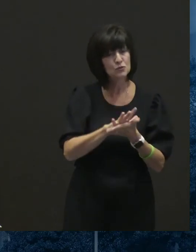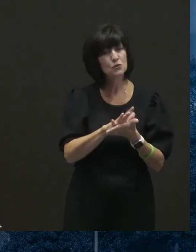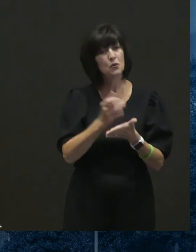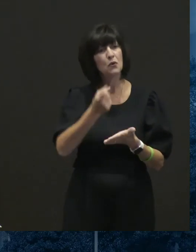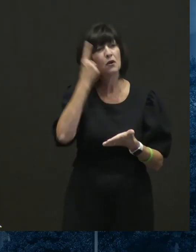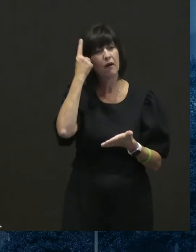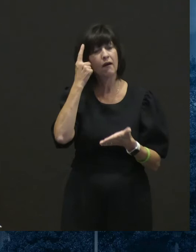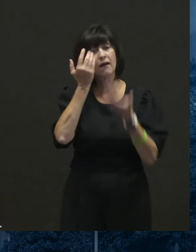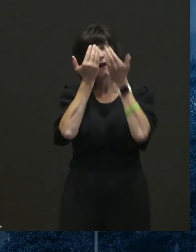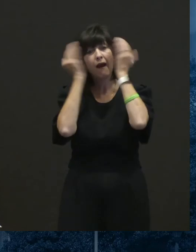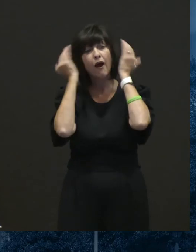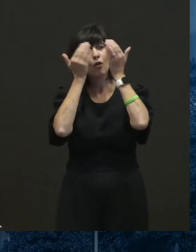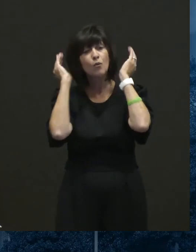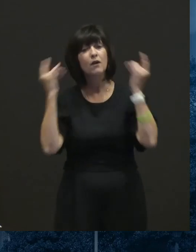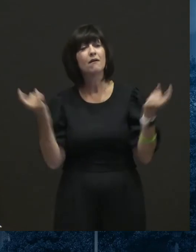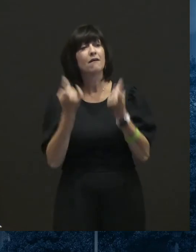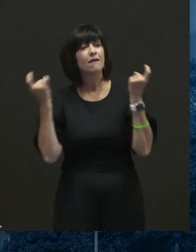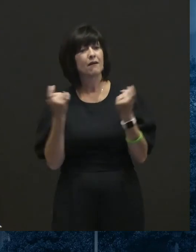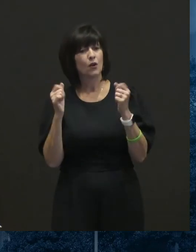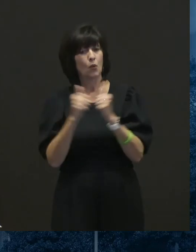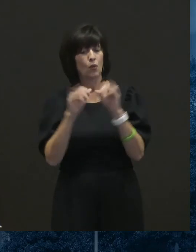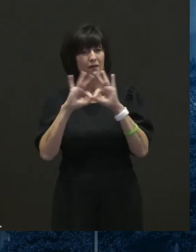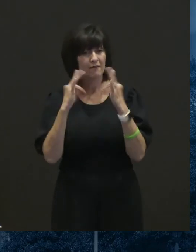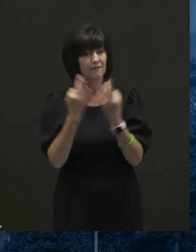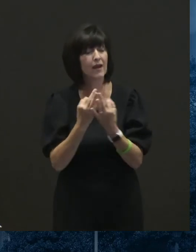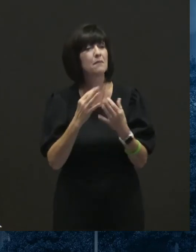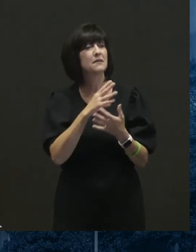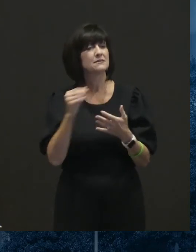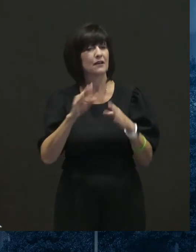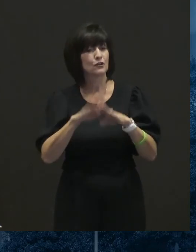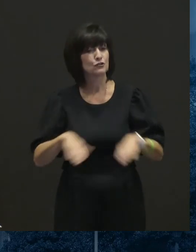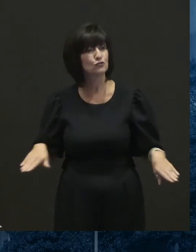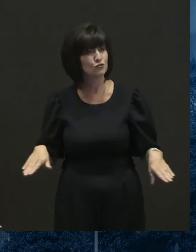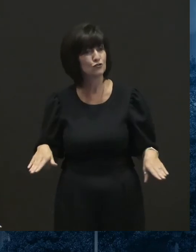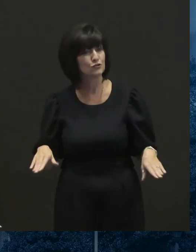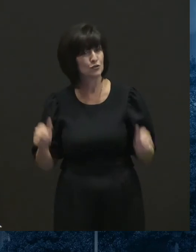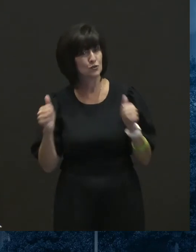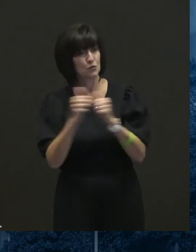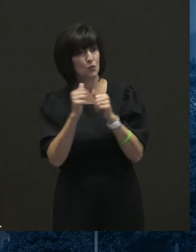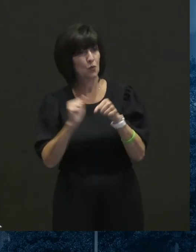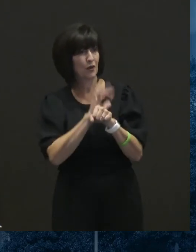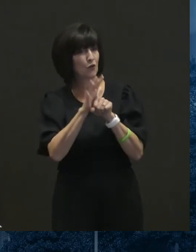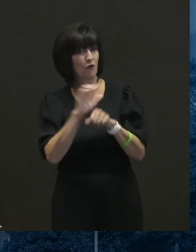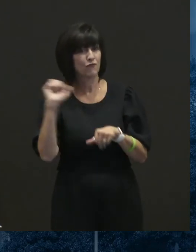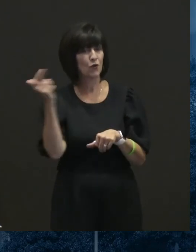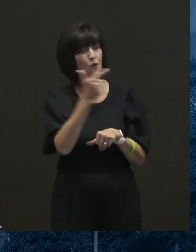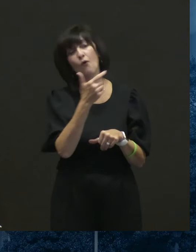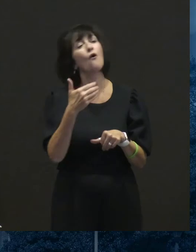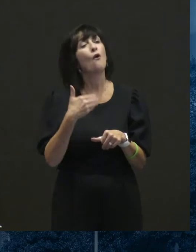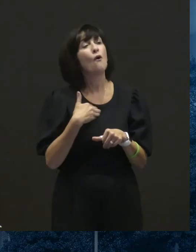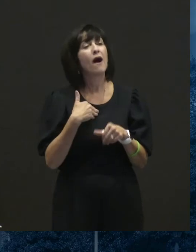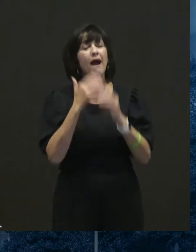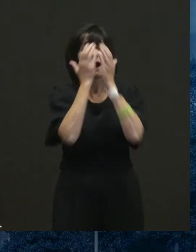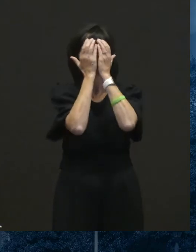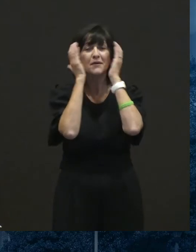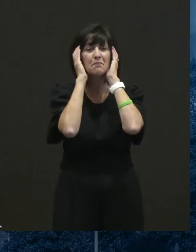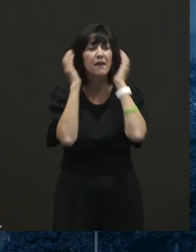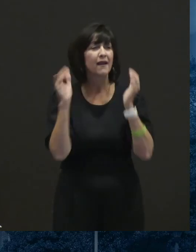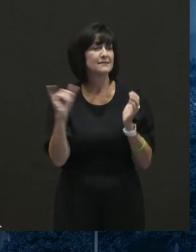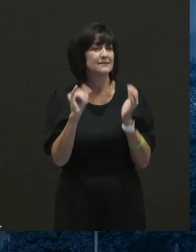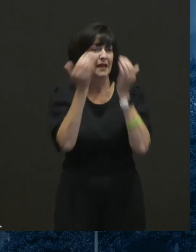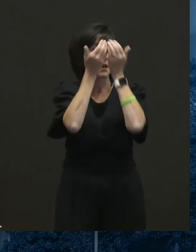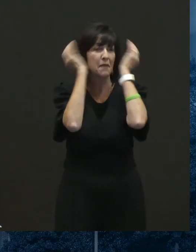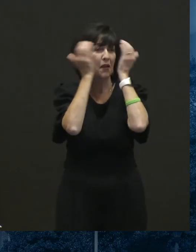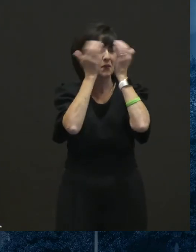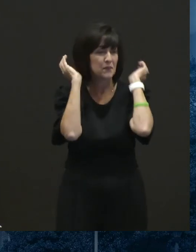and families, and with COVID-19, it's kind of appropriate. Everybody will be wearing masks. We would like to come up with guidelines, as I